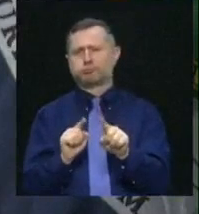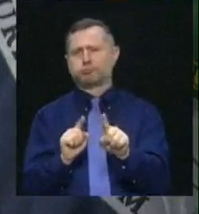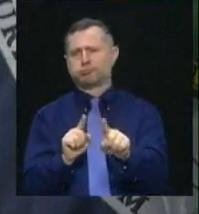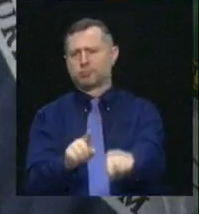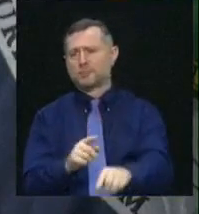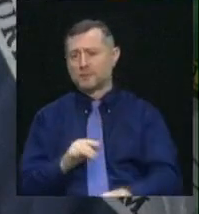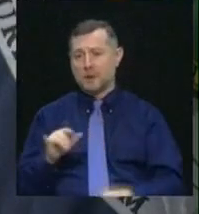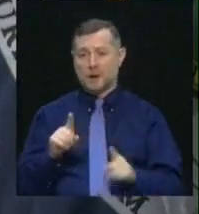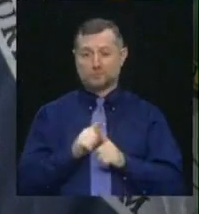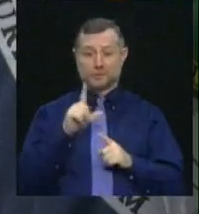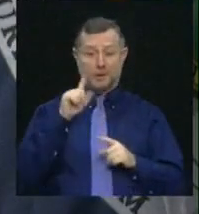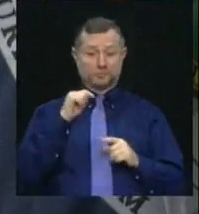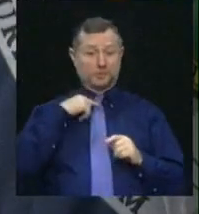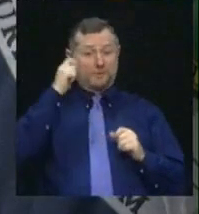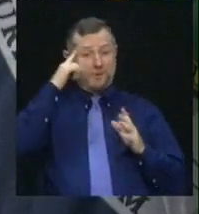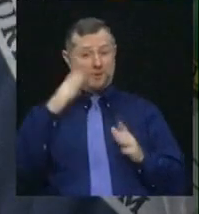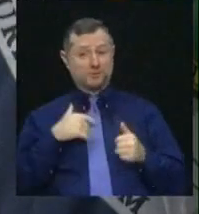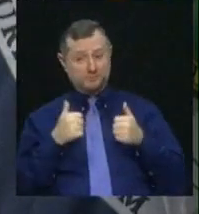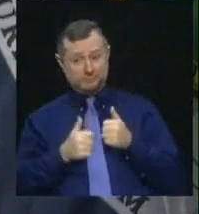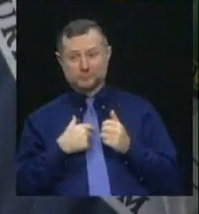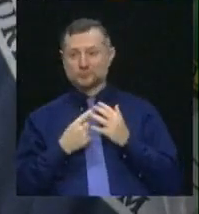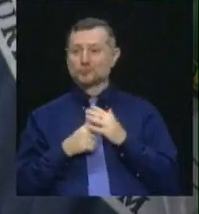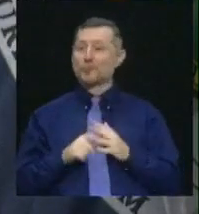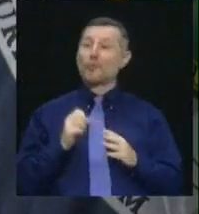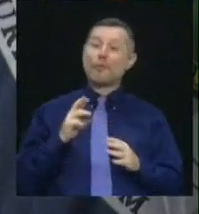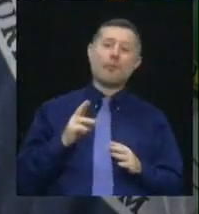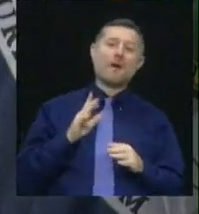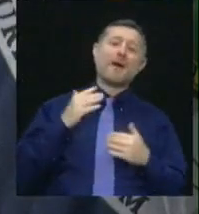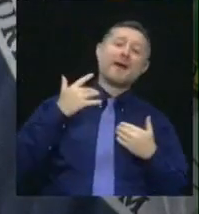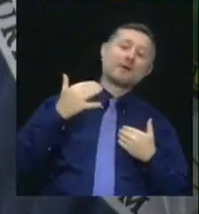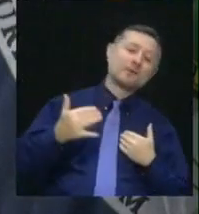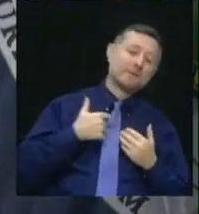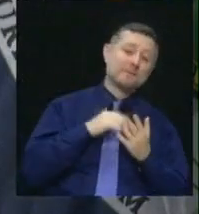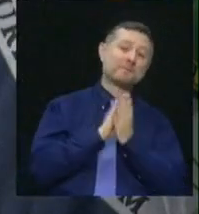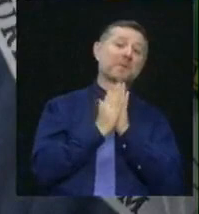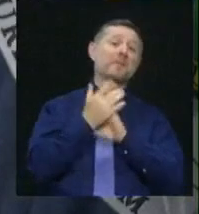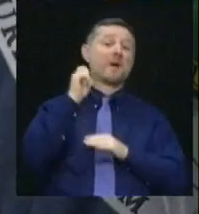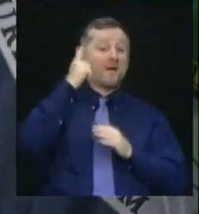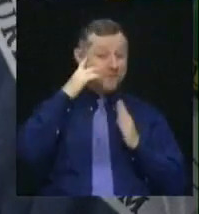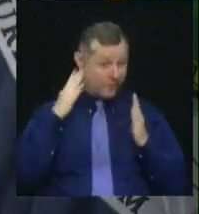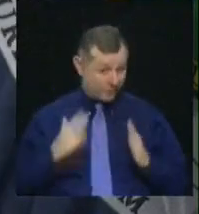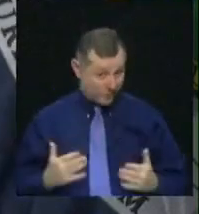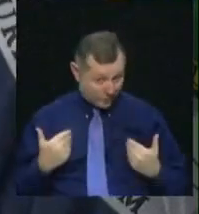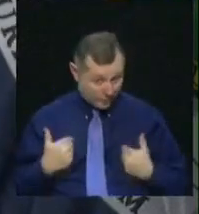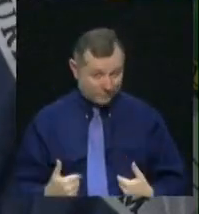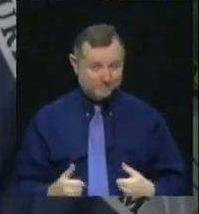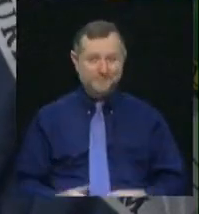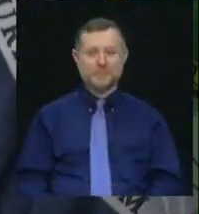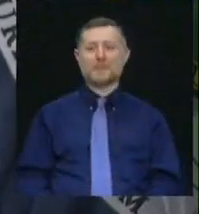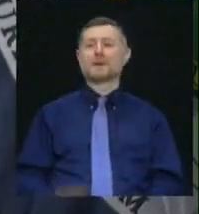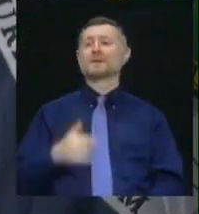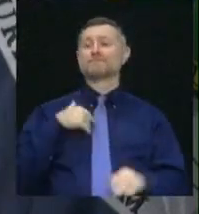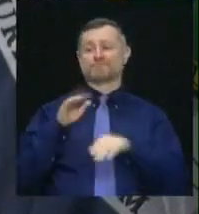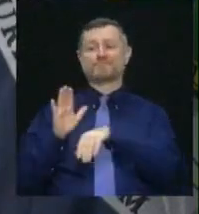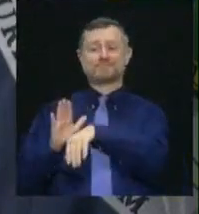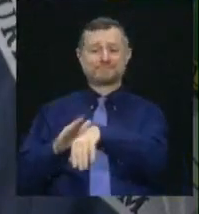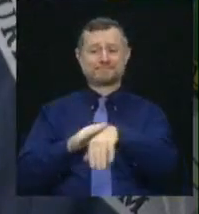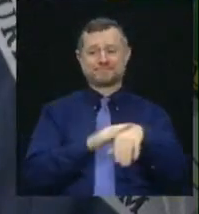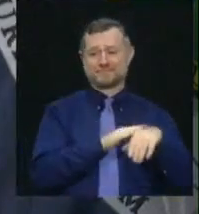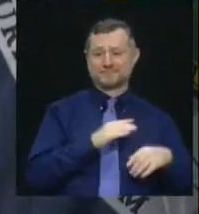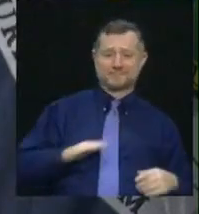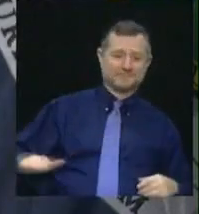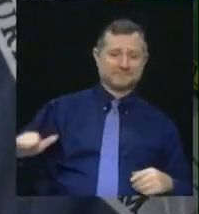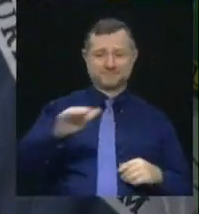state fair starts, or as governor. I understand the concerns. However, I just want to remind everyone that I'm not responsible for the policies